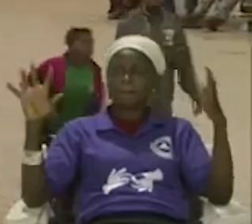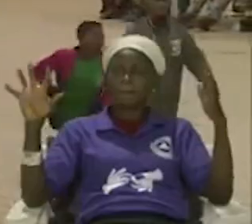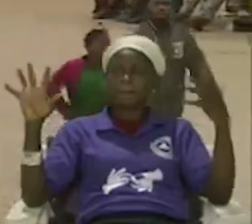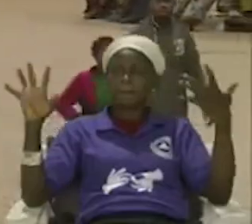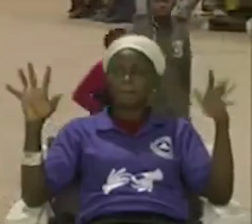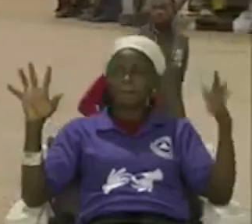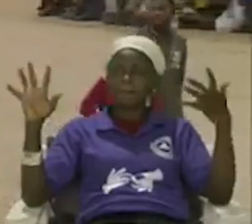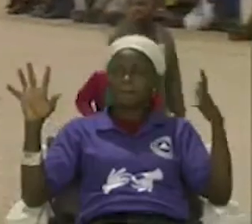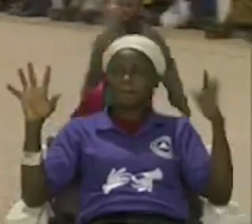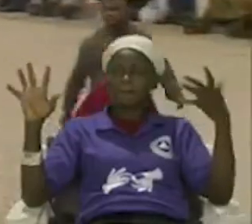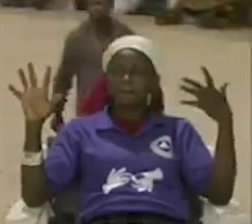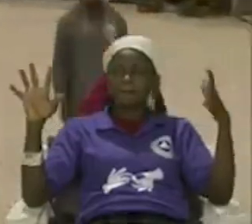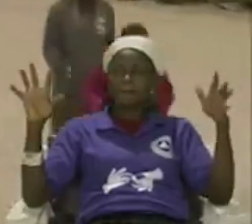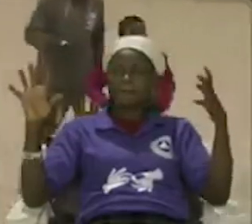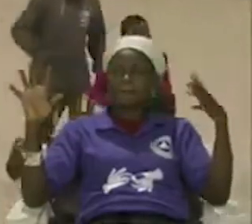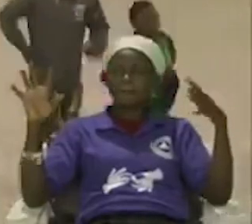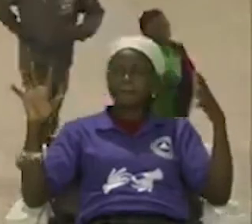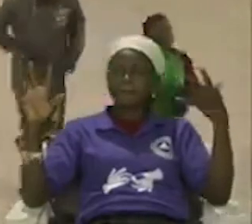Five.